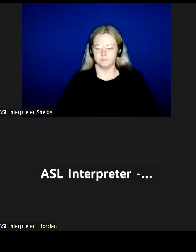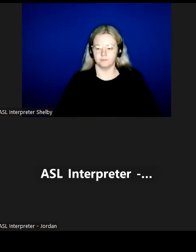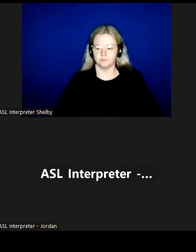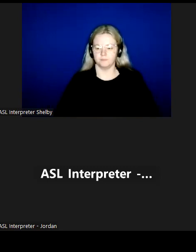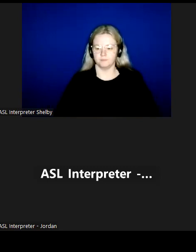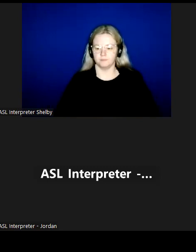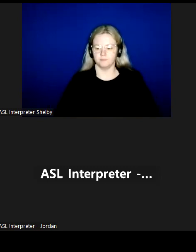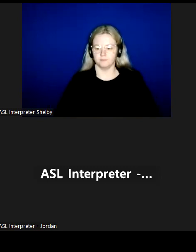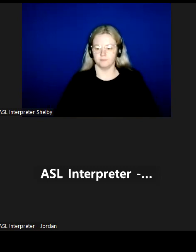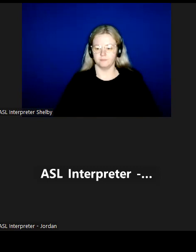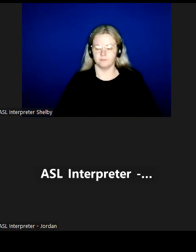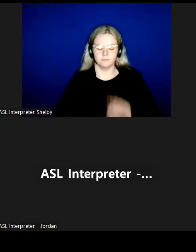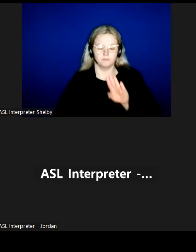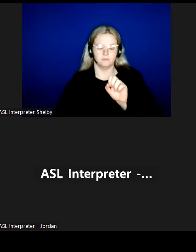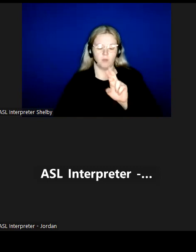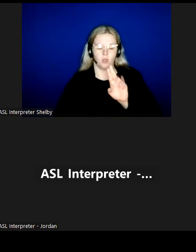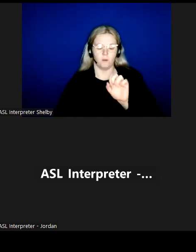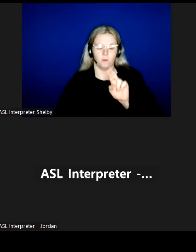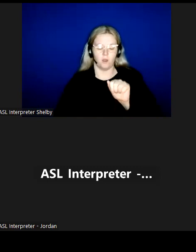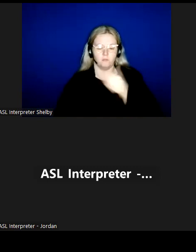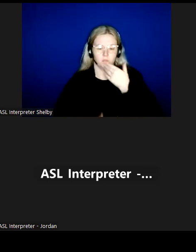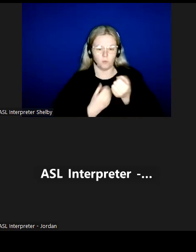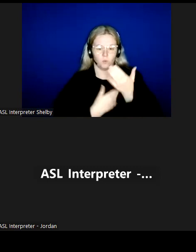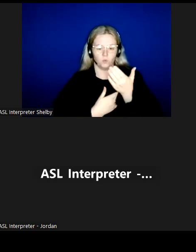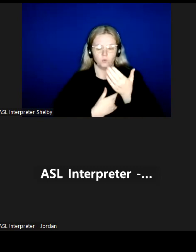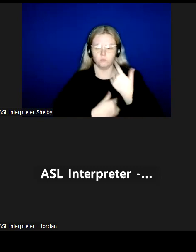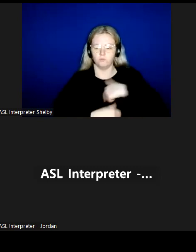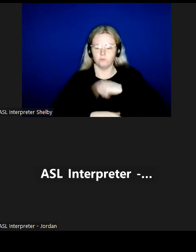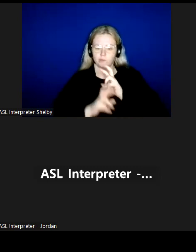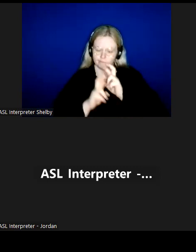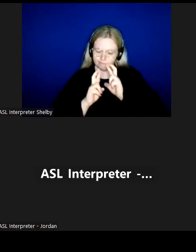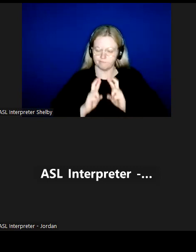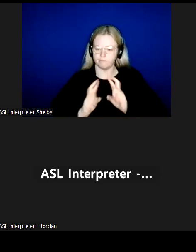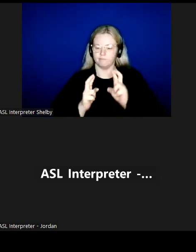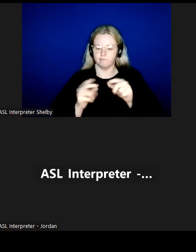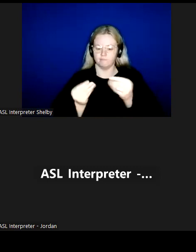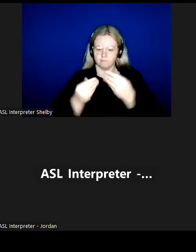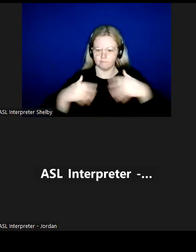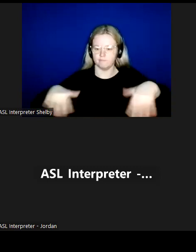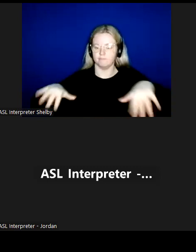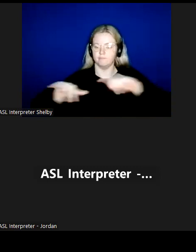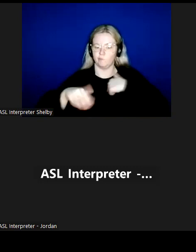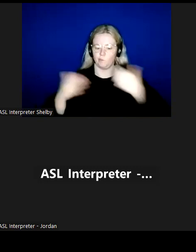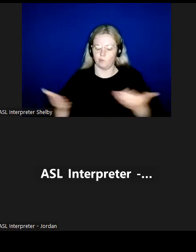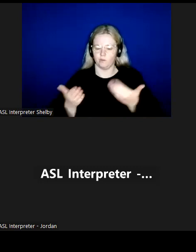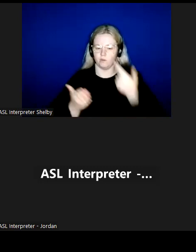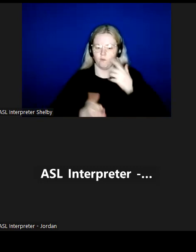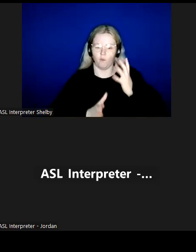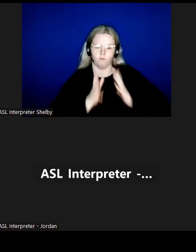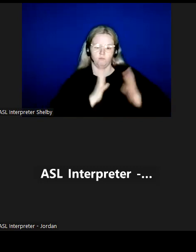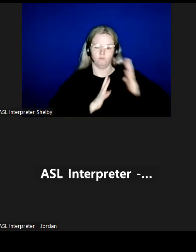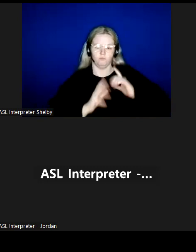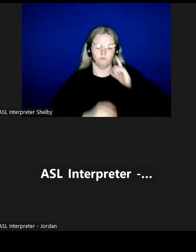Good morning. We respectfully acknowledge the land on which we gather as the ancestral homelands of the